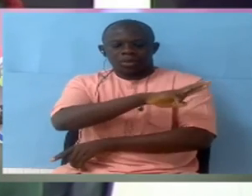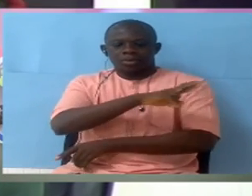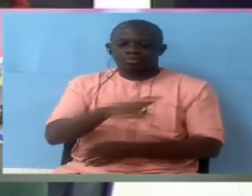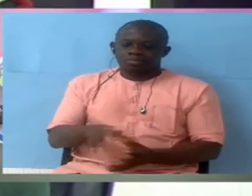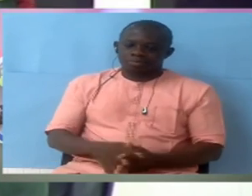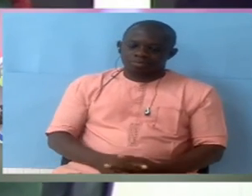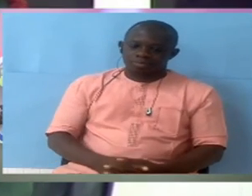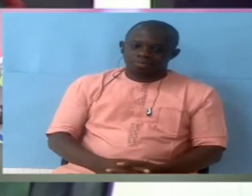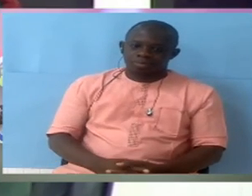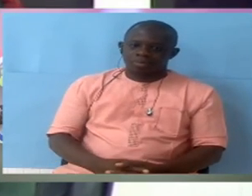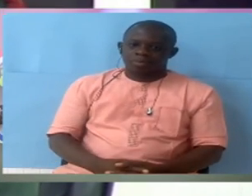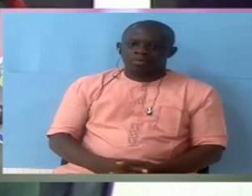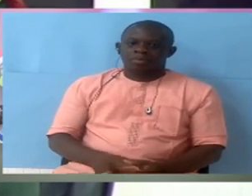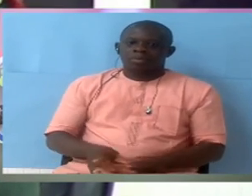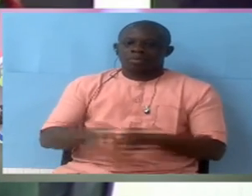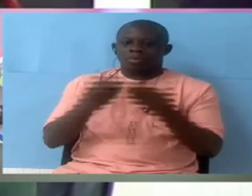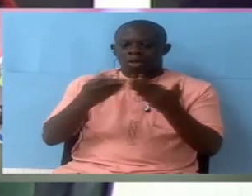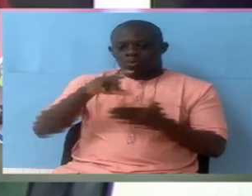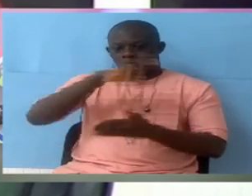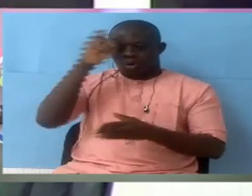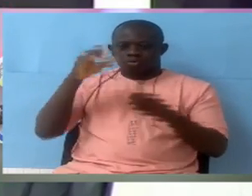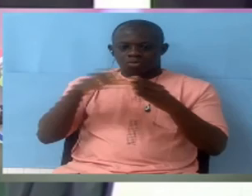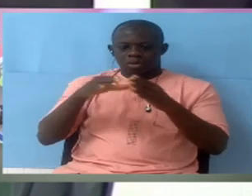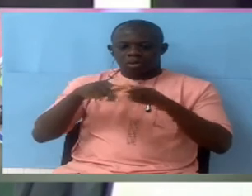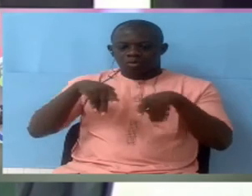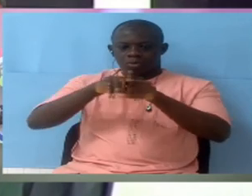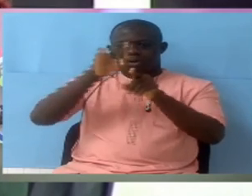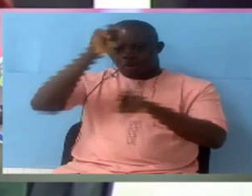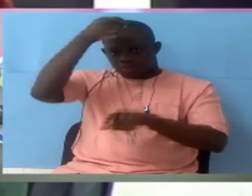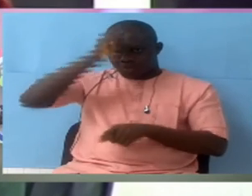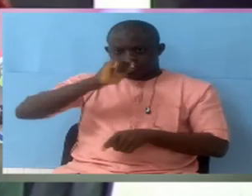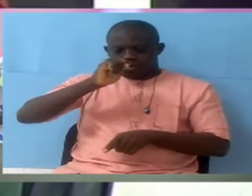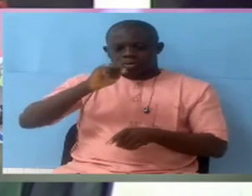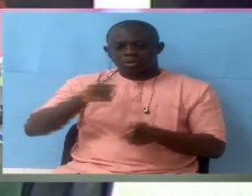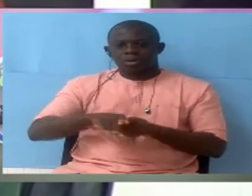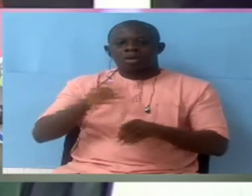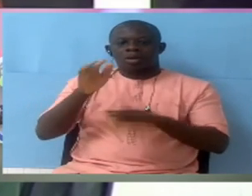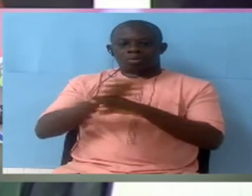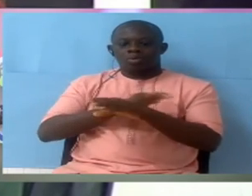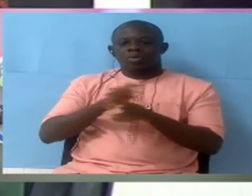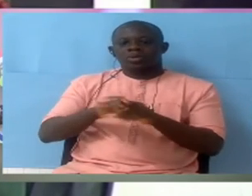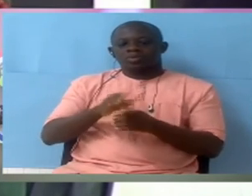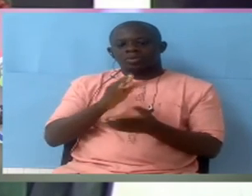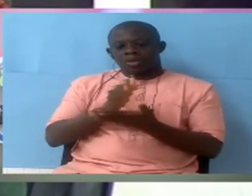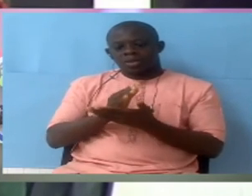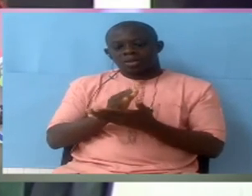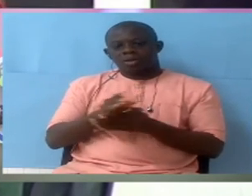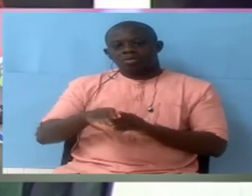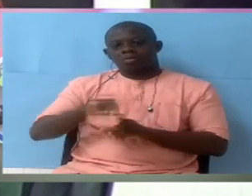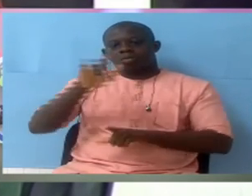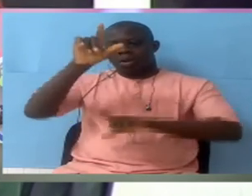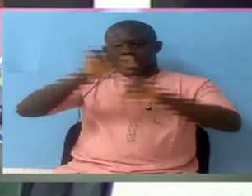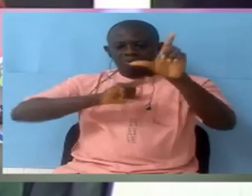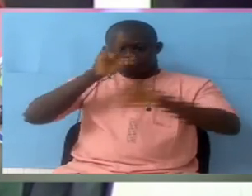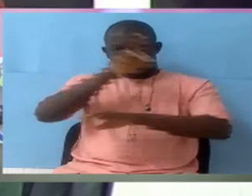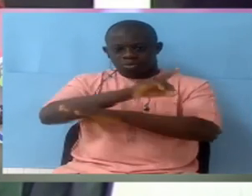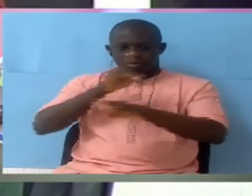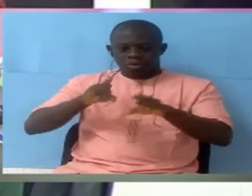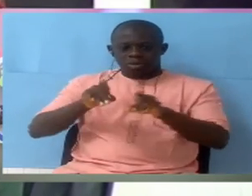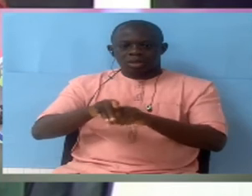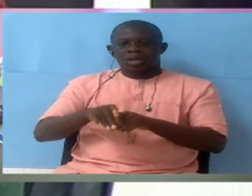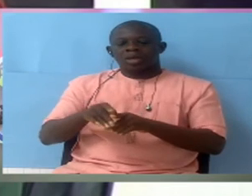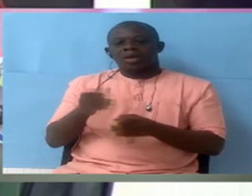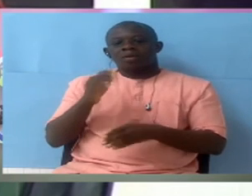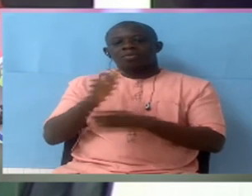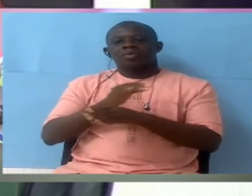liggey bi. He is now working with the police. Mu ngey liggey ak police bi. He was a sergeant and he's given a couple